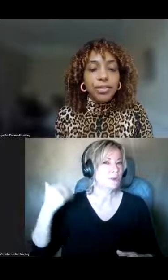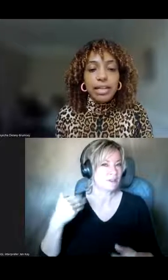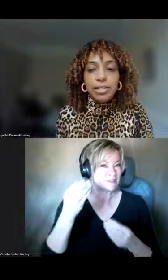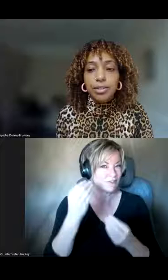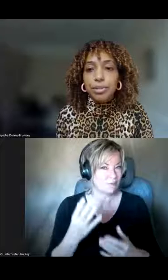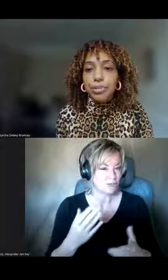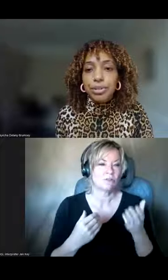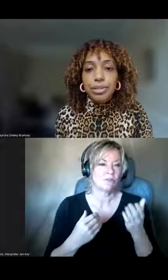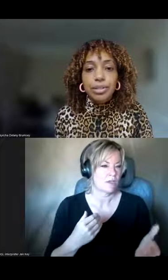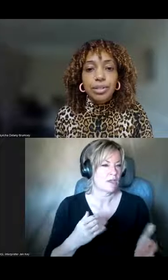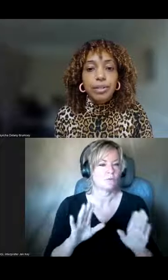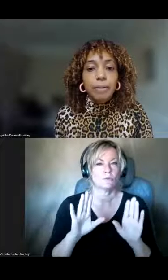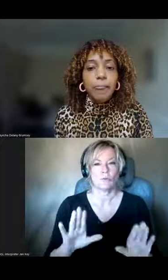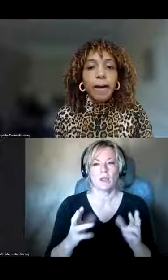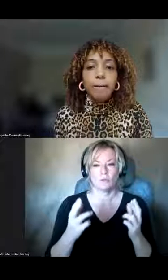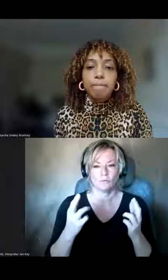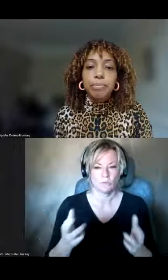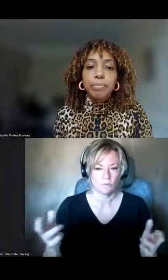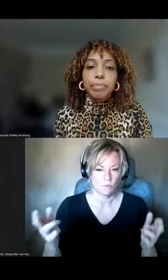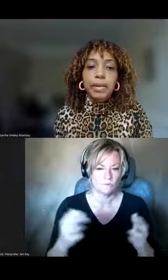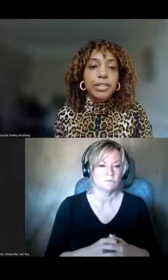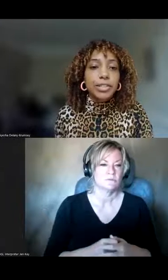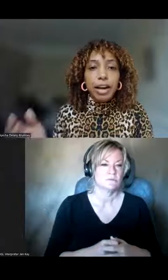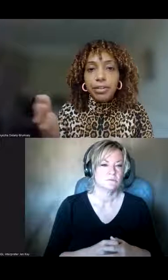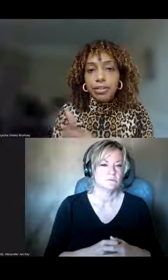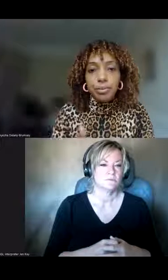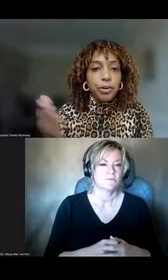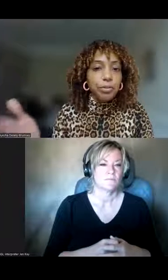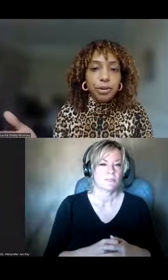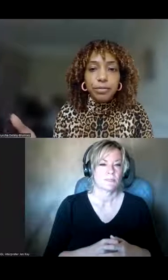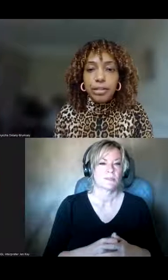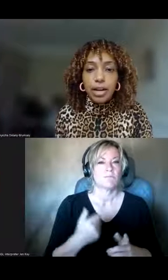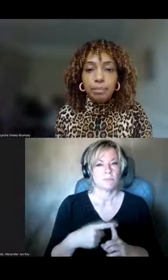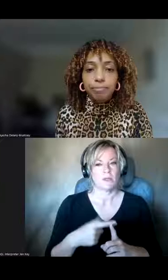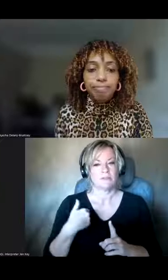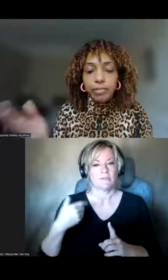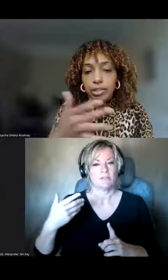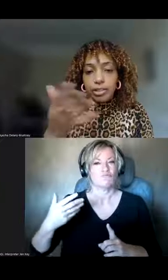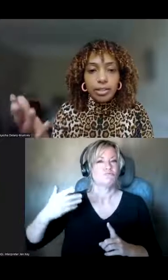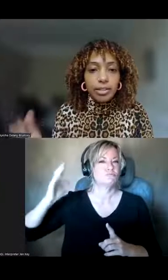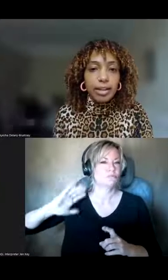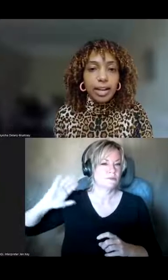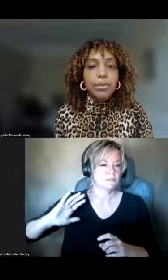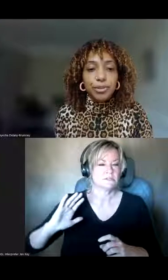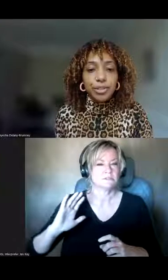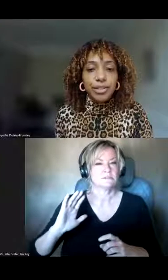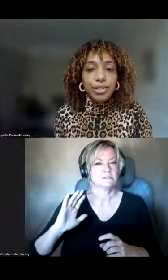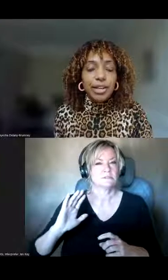It's a fantastic resource. In addition to having some of the previous